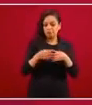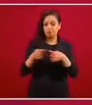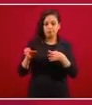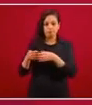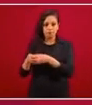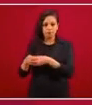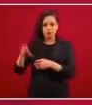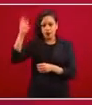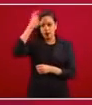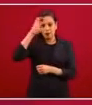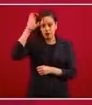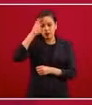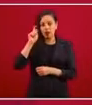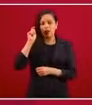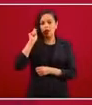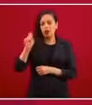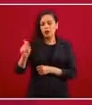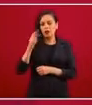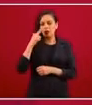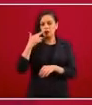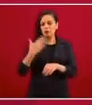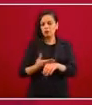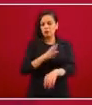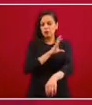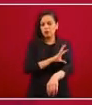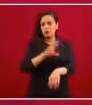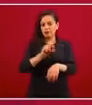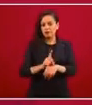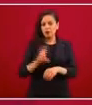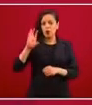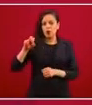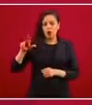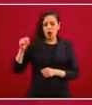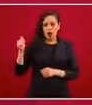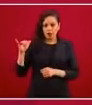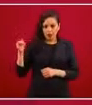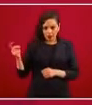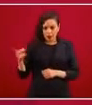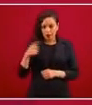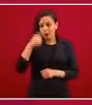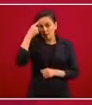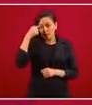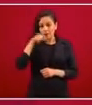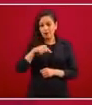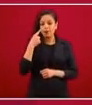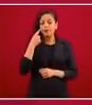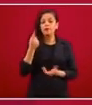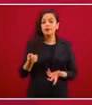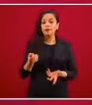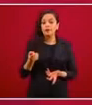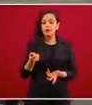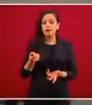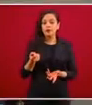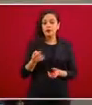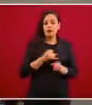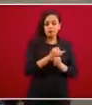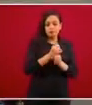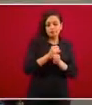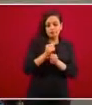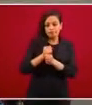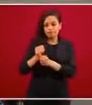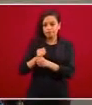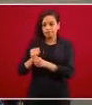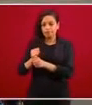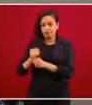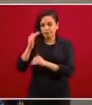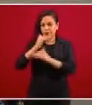from over 7 scientific communities coordinated by CONACYT and who come from universities